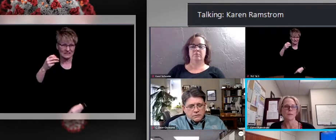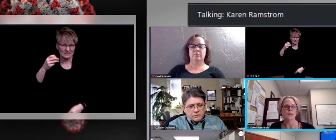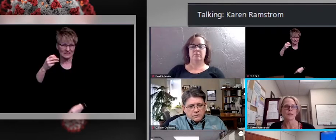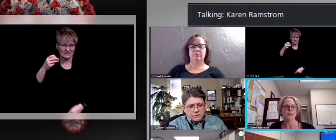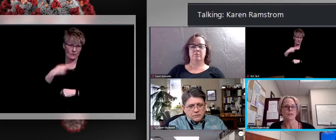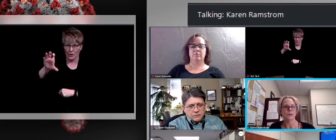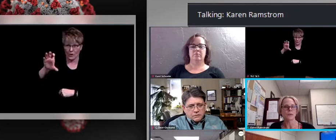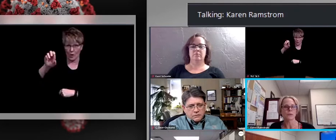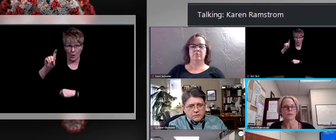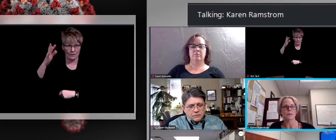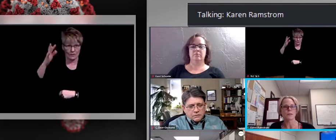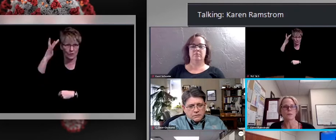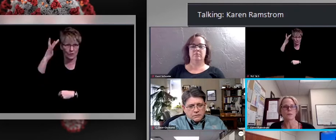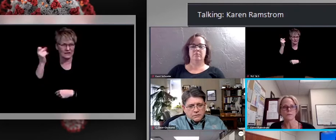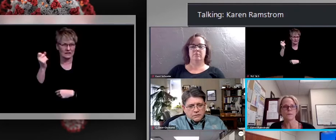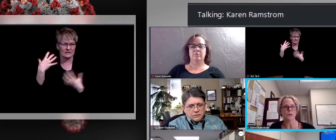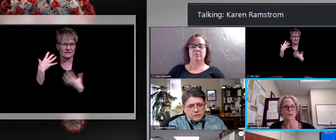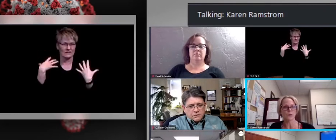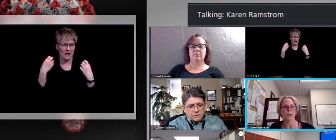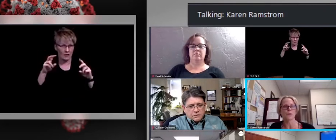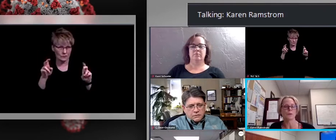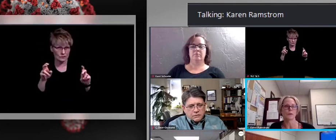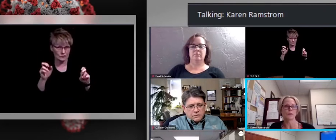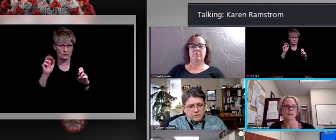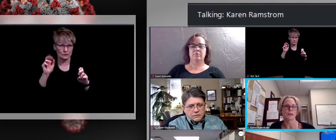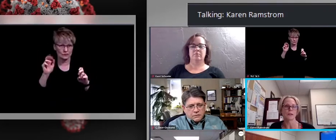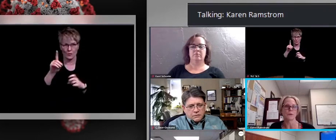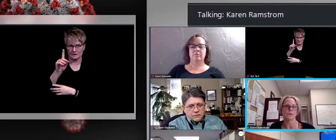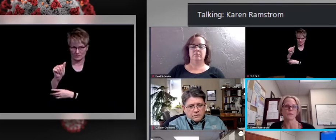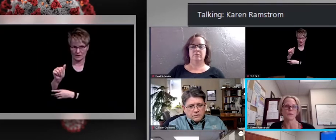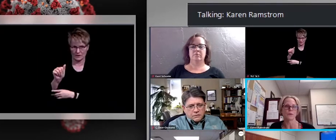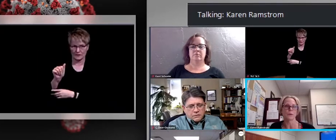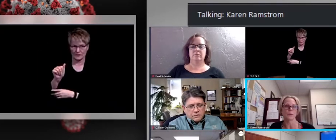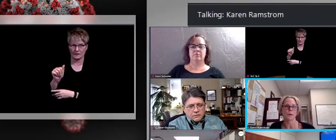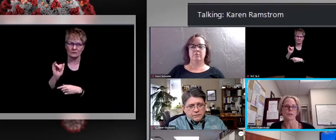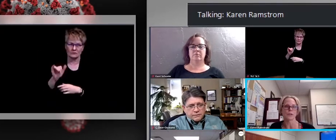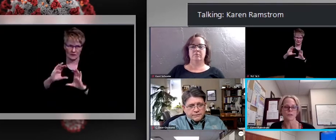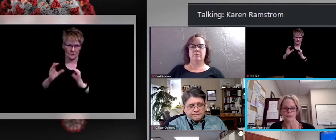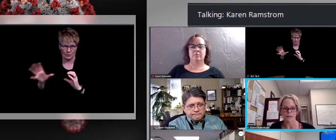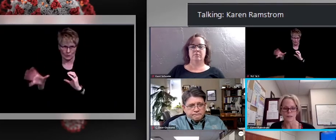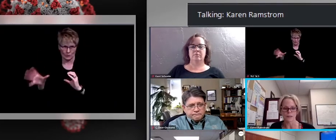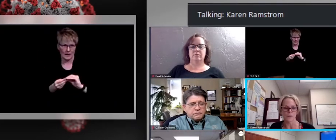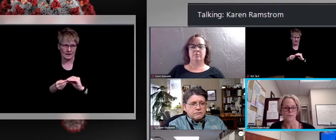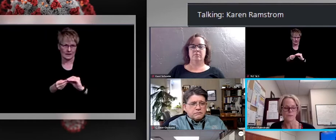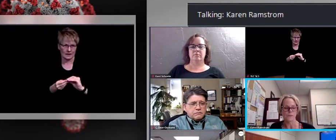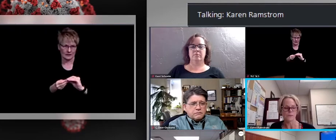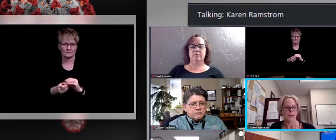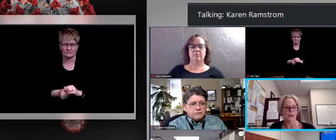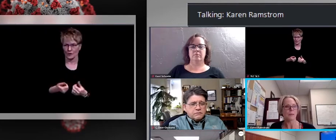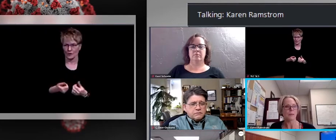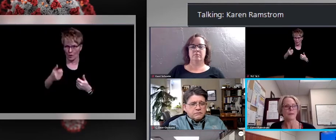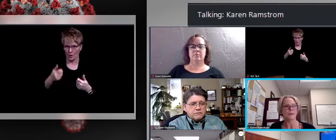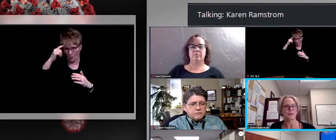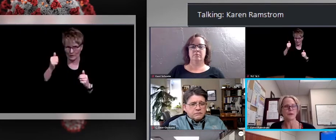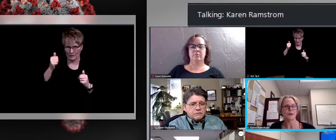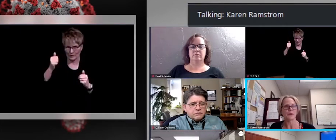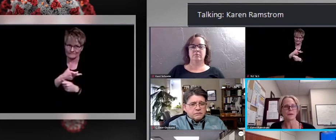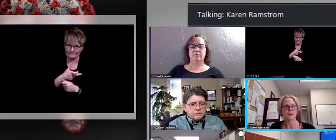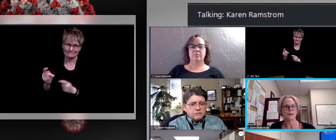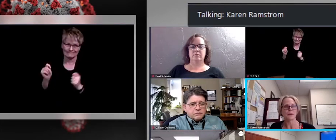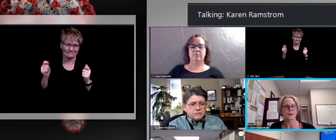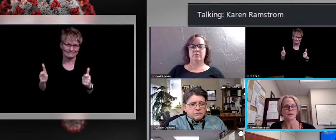And so that's a new group just this week. So we're looking forward to be able to get those vulnerable populations vaccinated as well. And happy